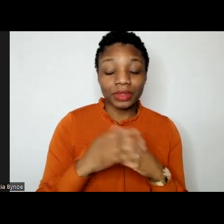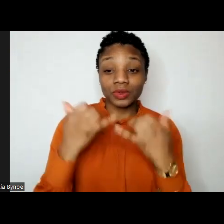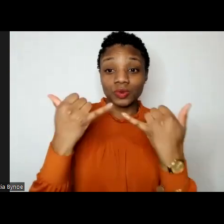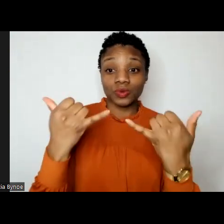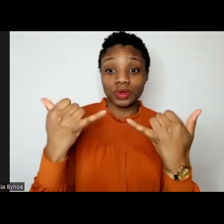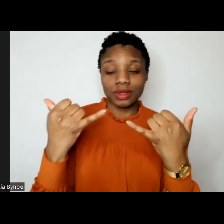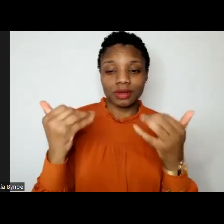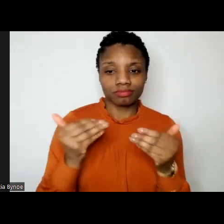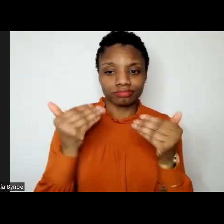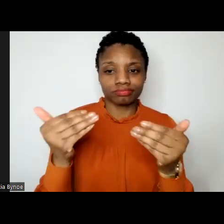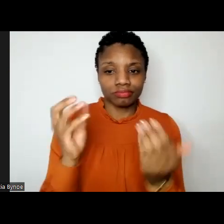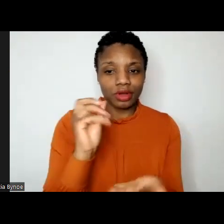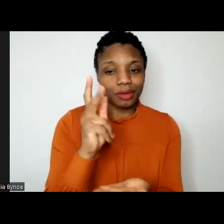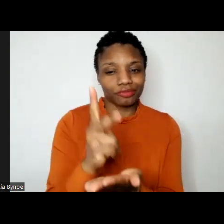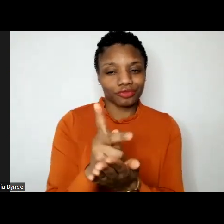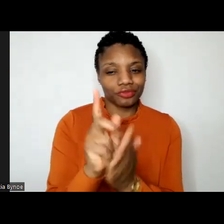approve the minutes.